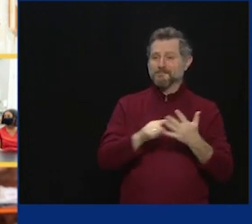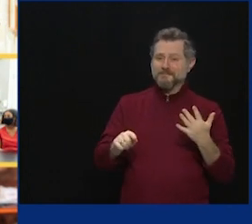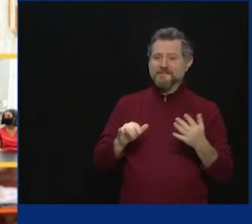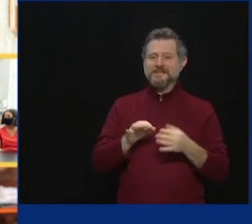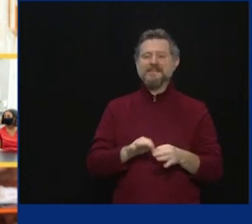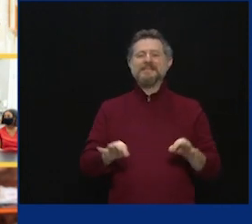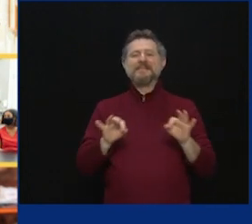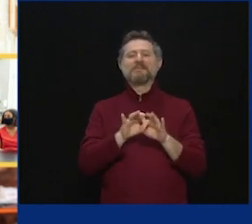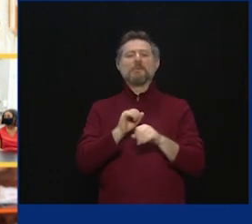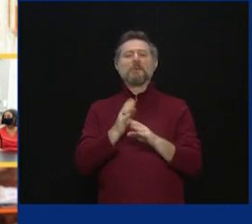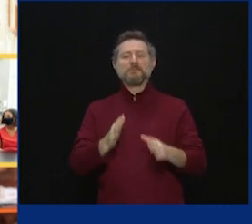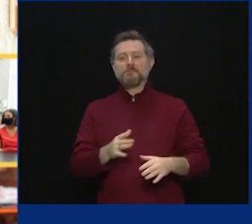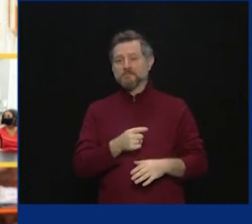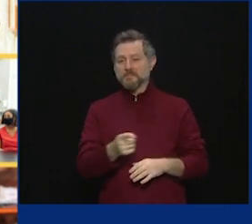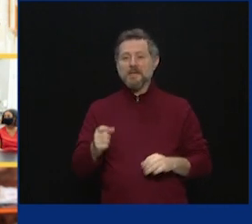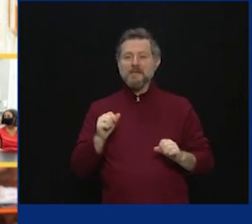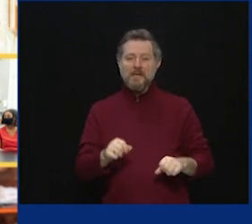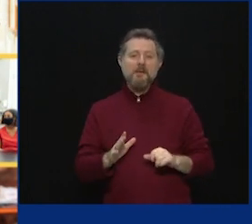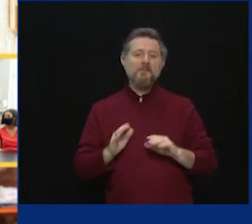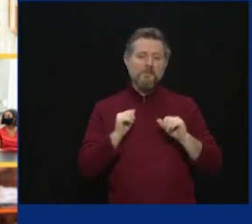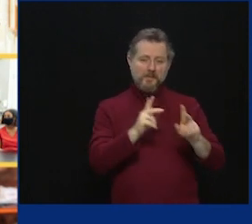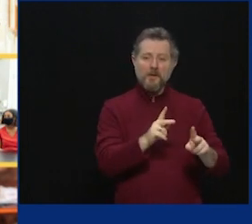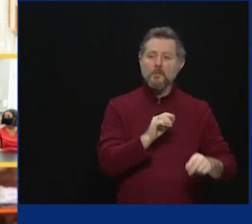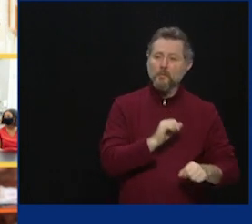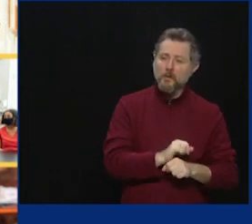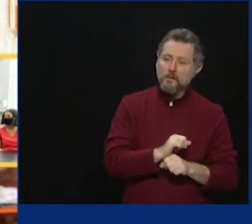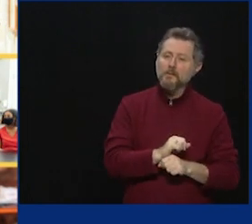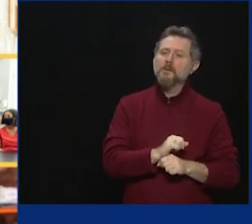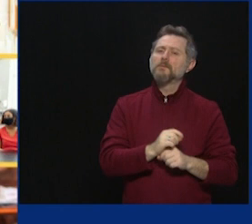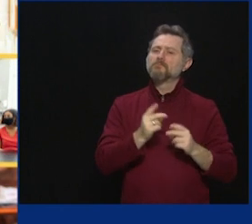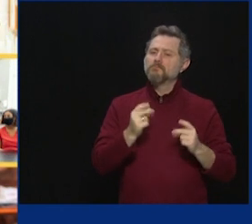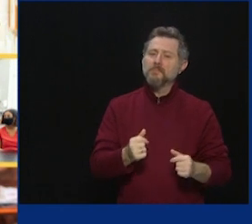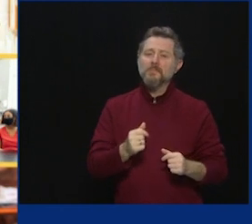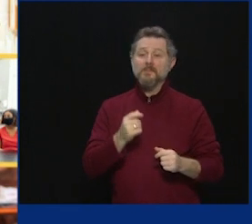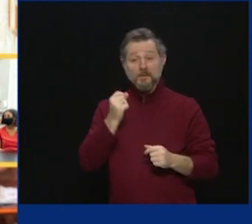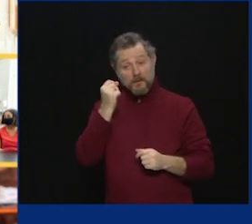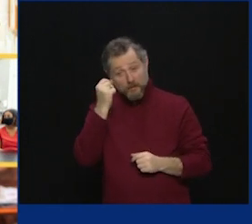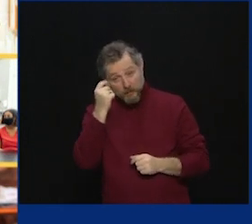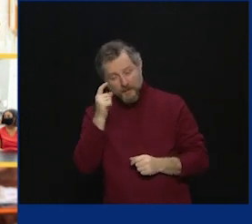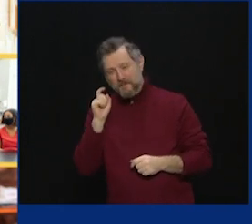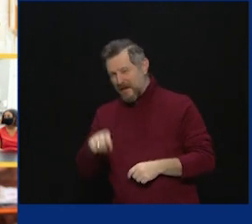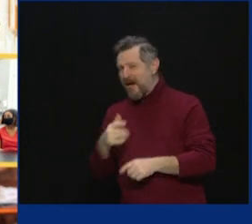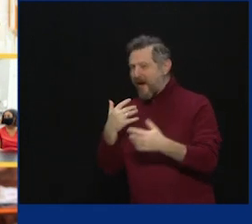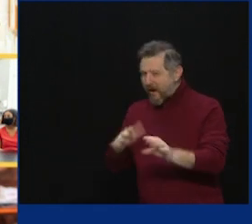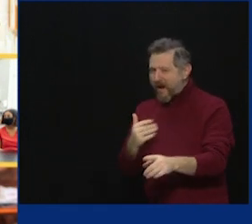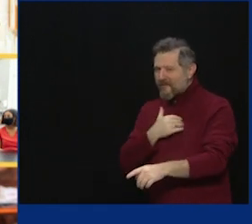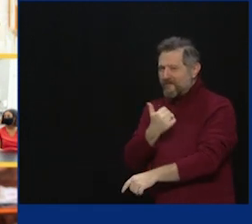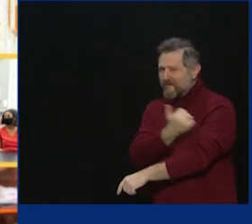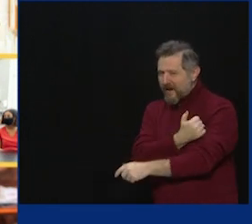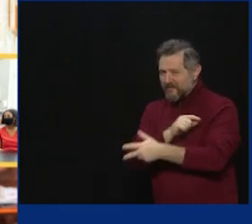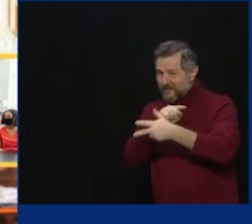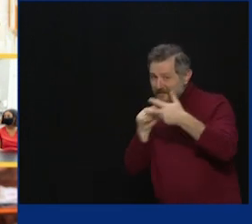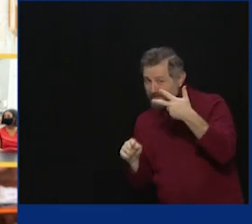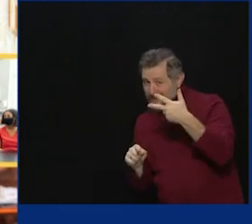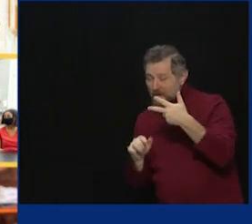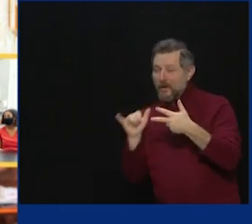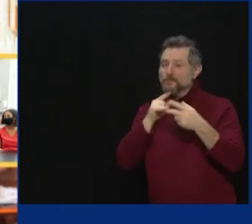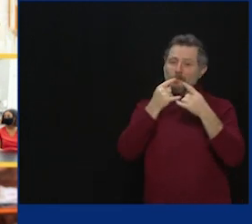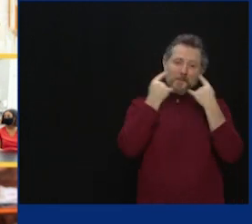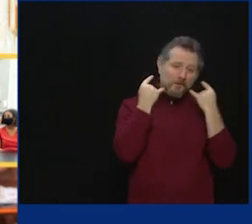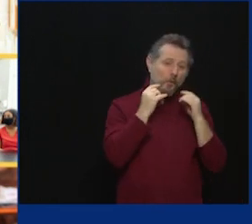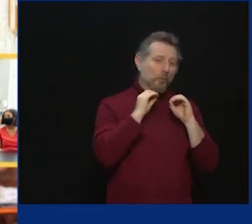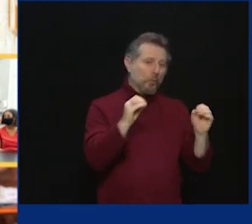they can get back to work as soon as it is safe to do so. Again, vaccinated, wearing a mask, asymptomatic, and that is being